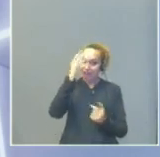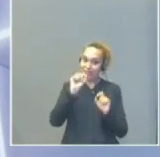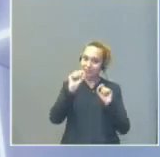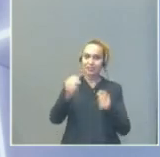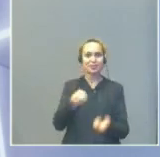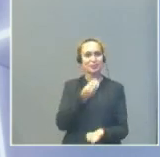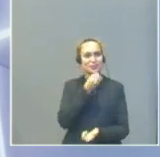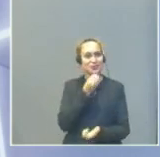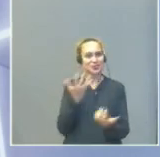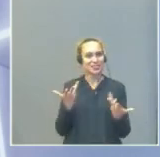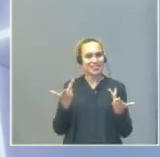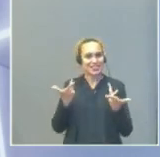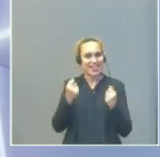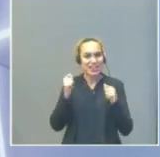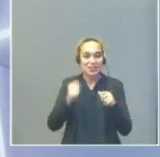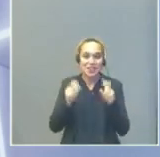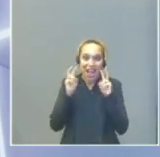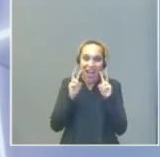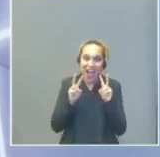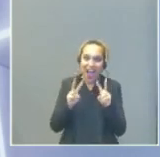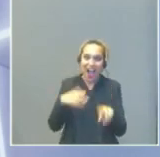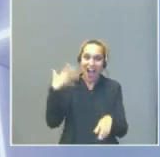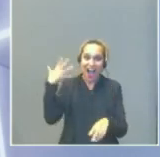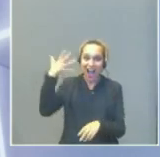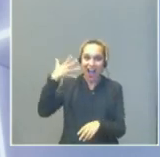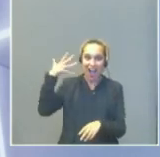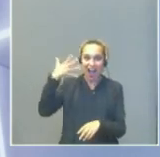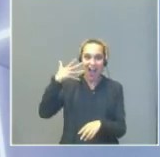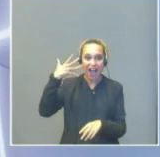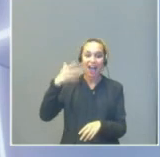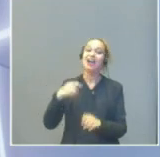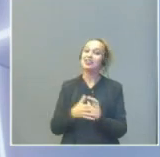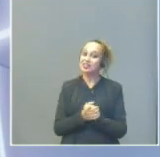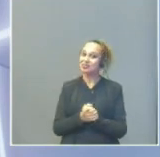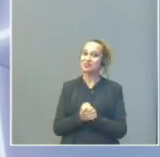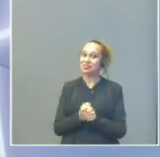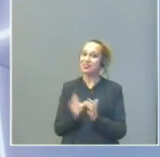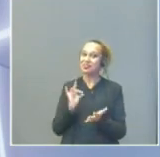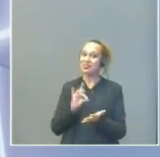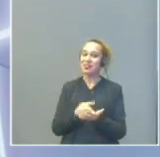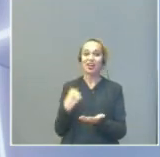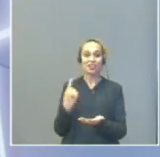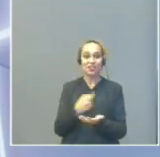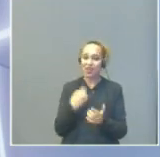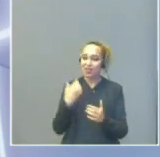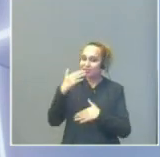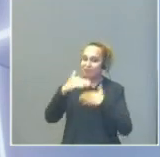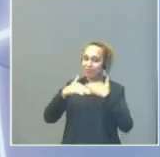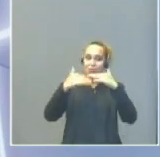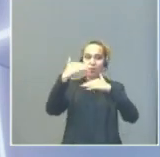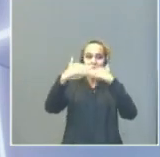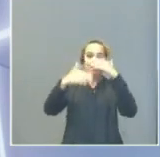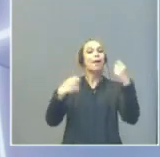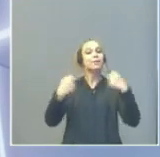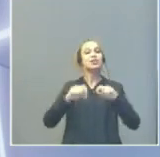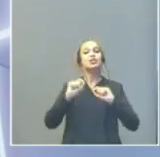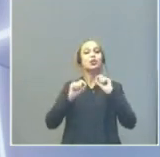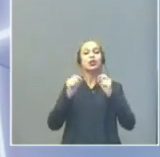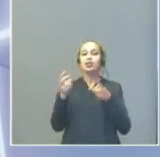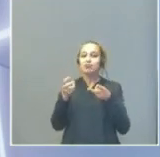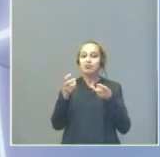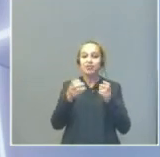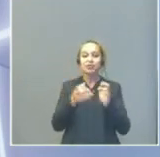gente poder ouvir esses pensamentos, e acho que realmente a gente só tem a crescer quando a gente ouve e dá espaço para a diversidade. Minha